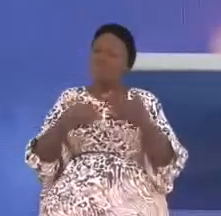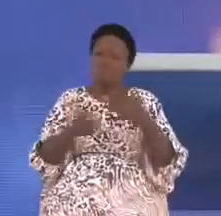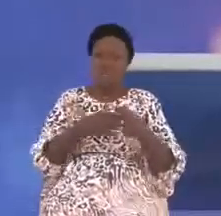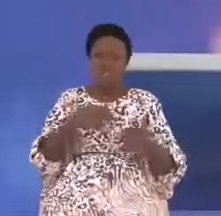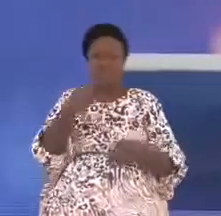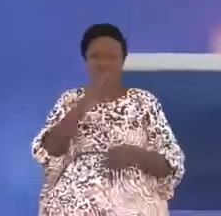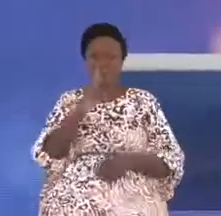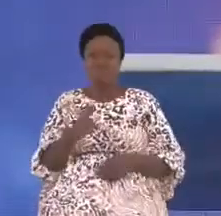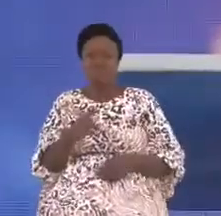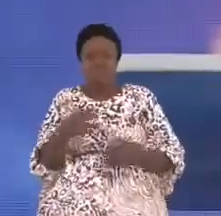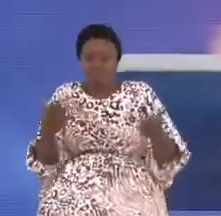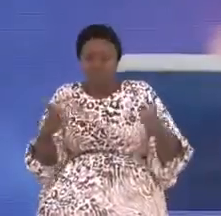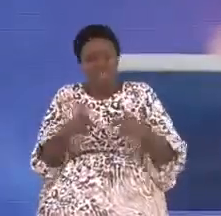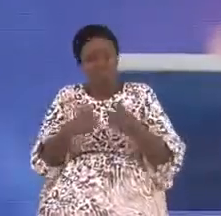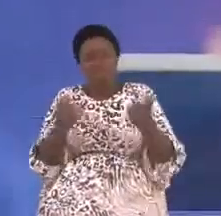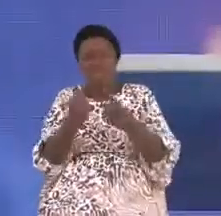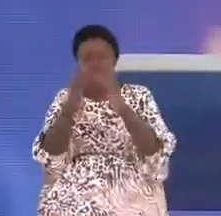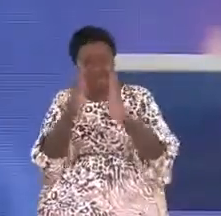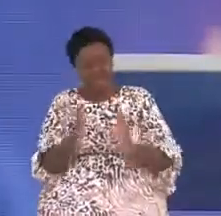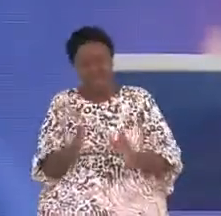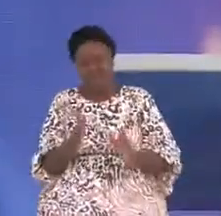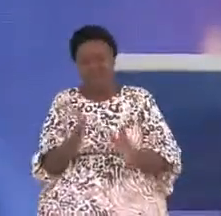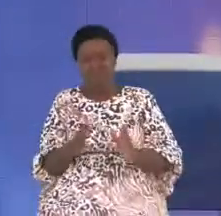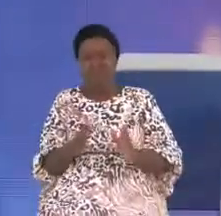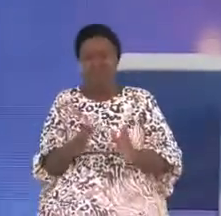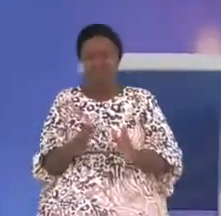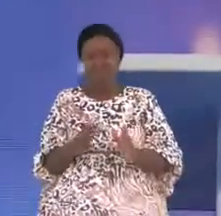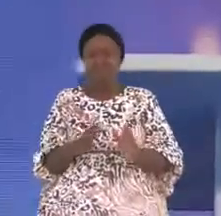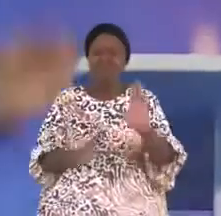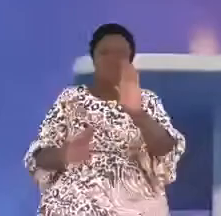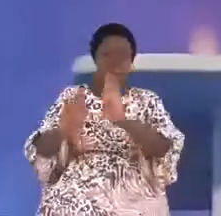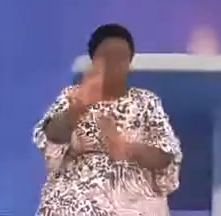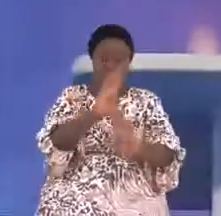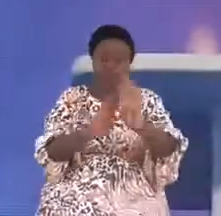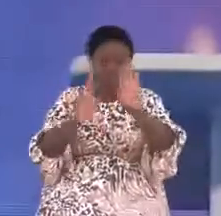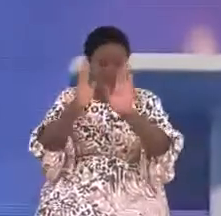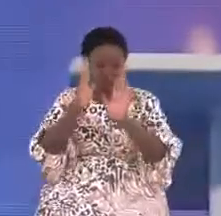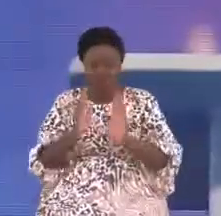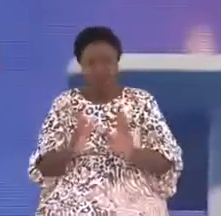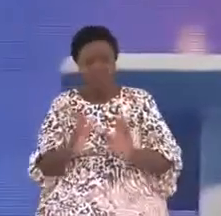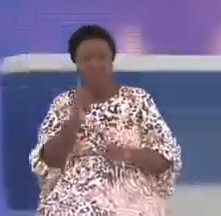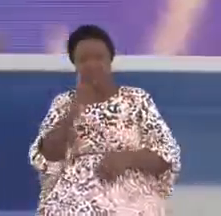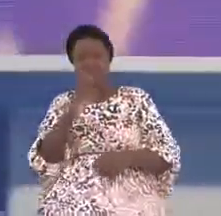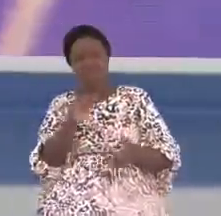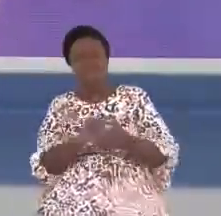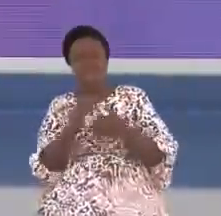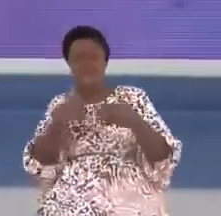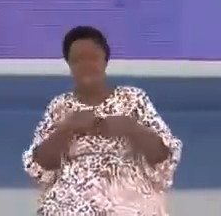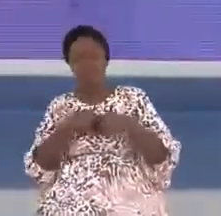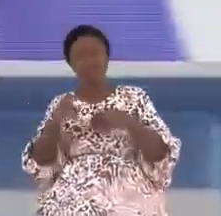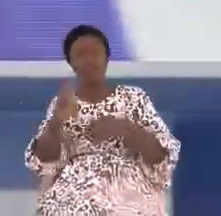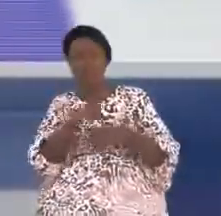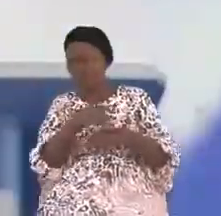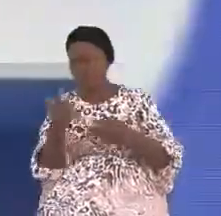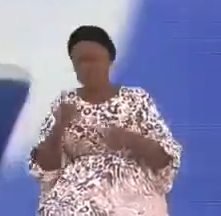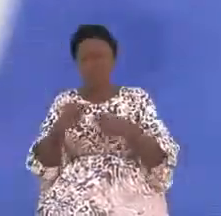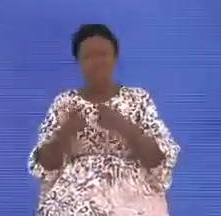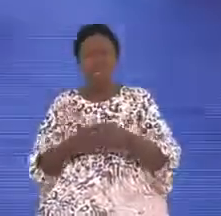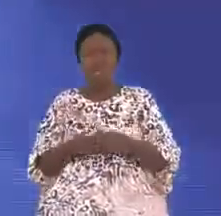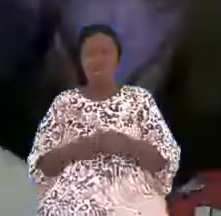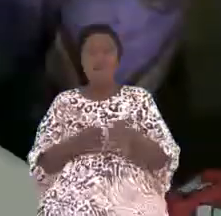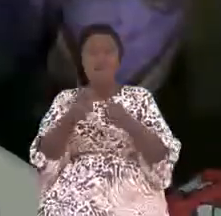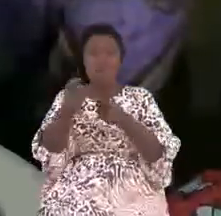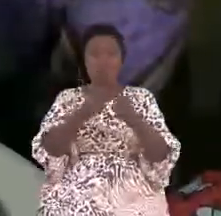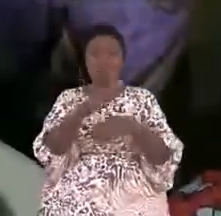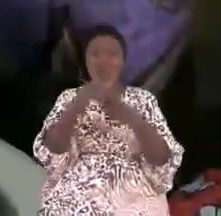trouble perpetrator of trouble the one that has spread all the trouble forgiveness has come for